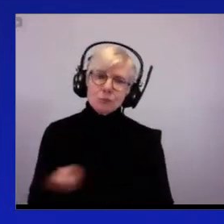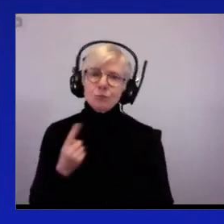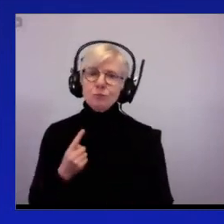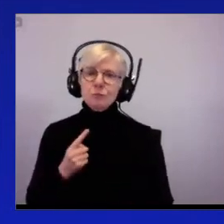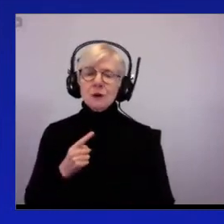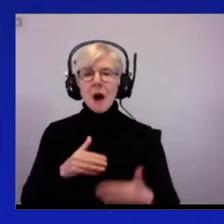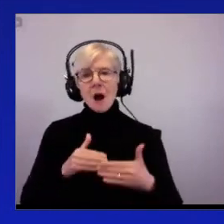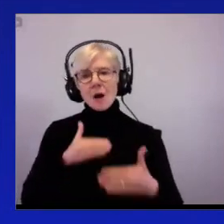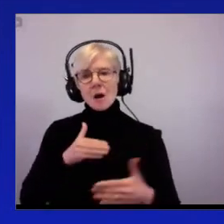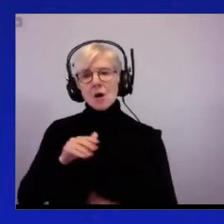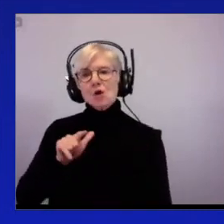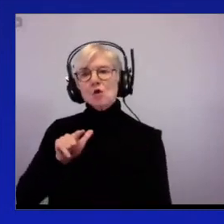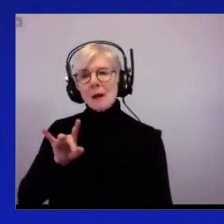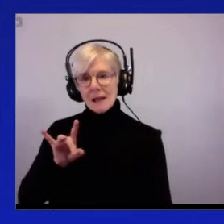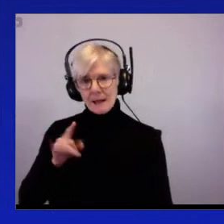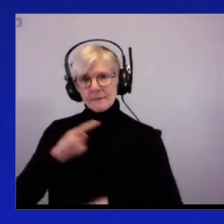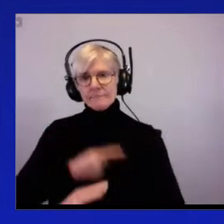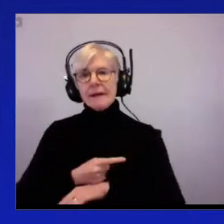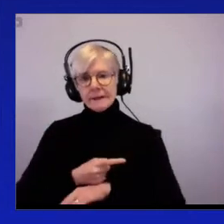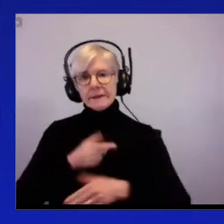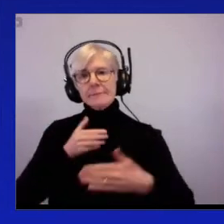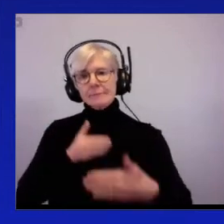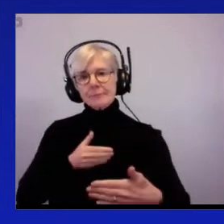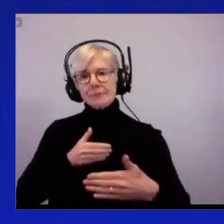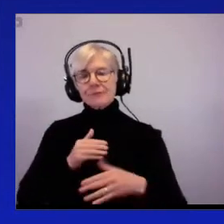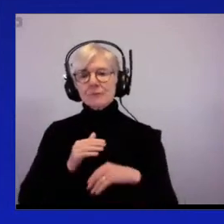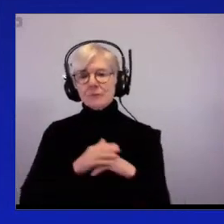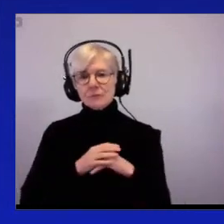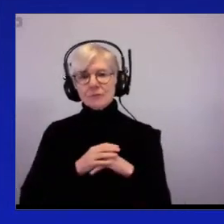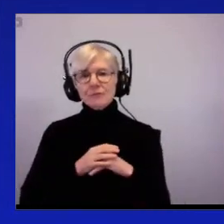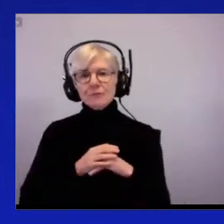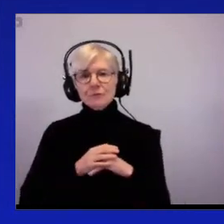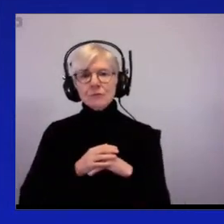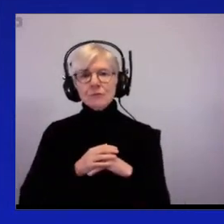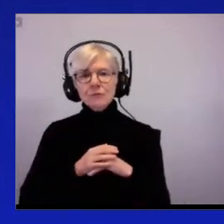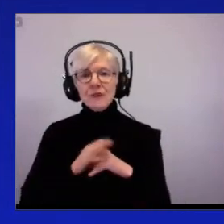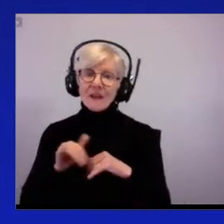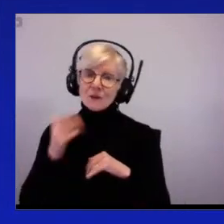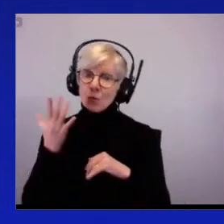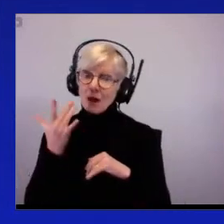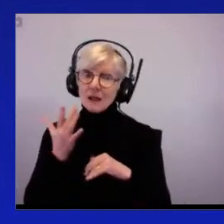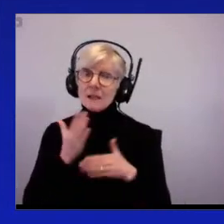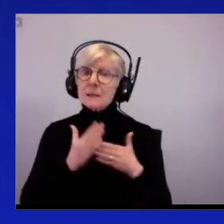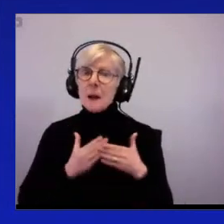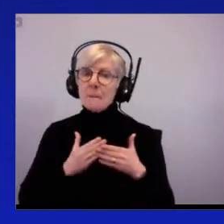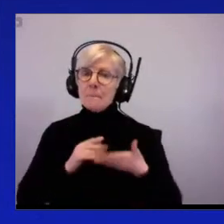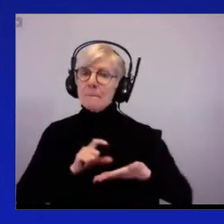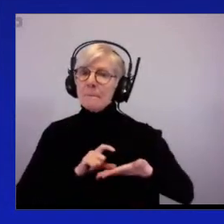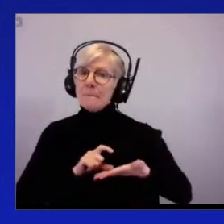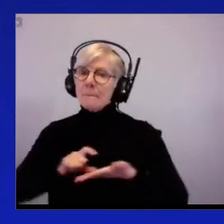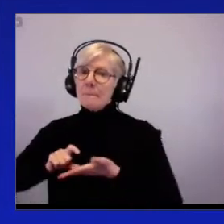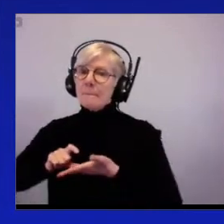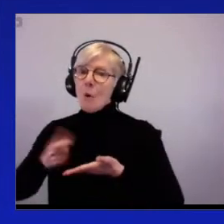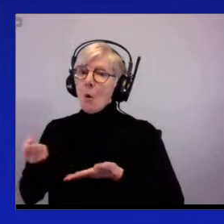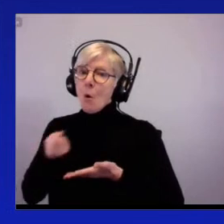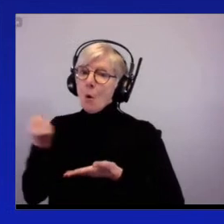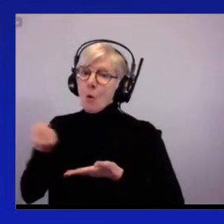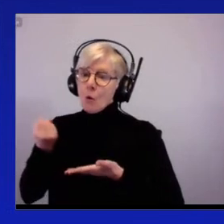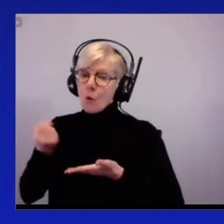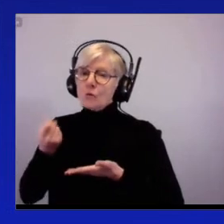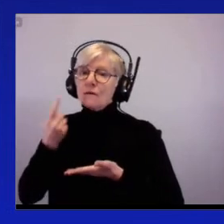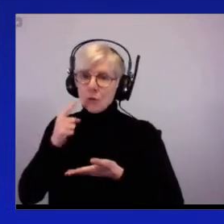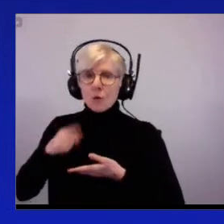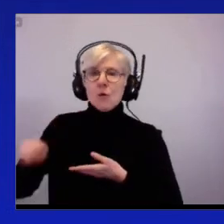28 days, which is why we are keeping some vaccine right now, just to make sure that we do